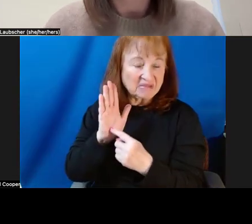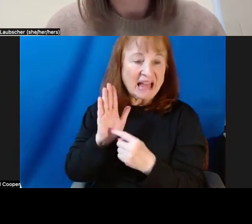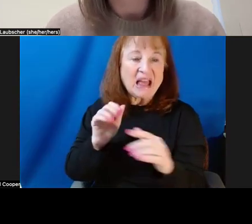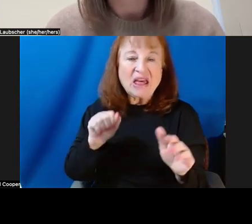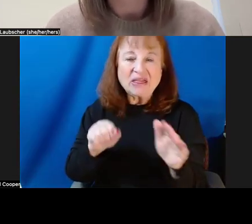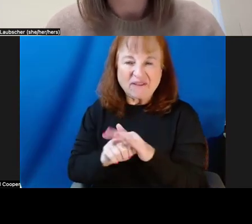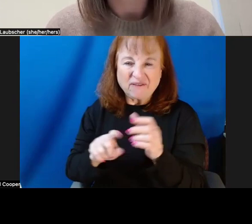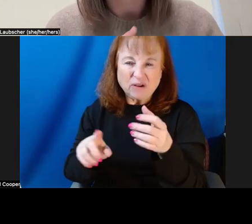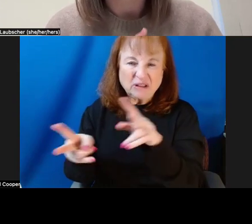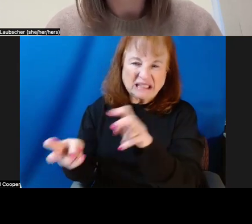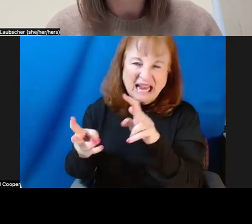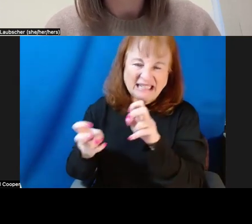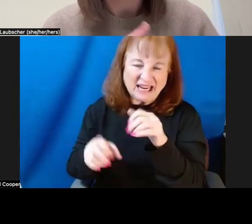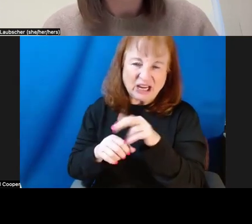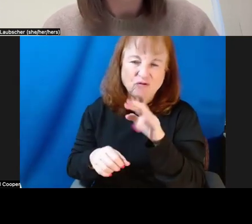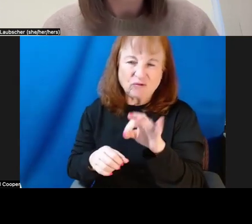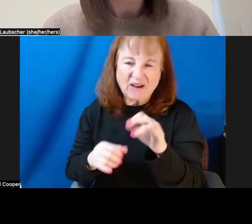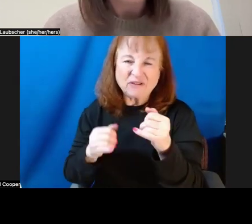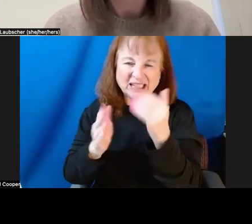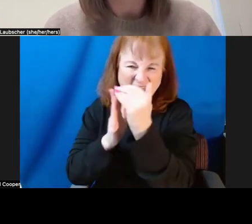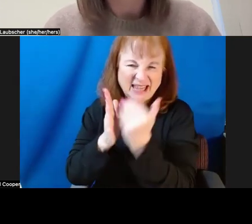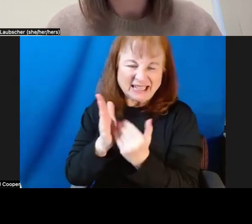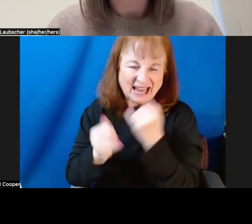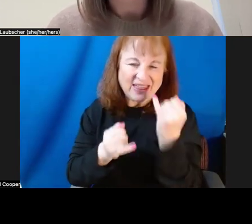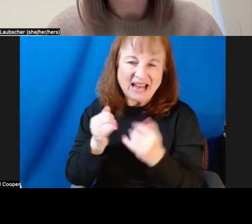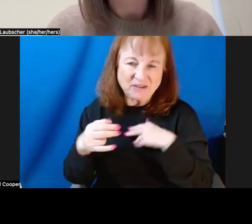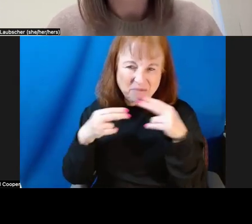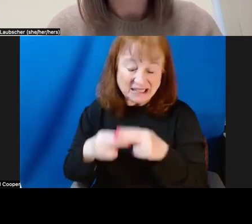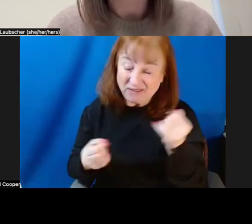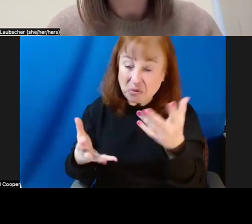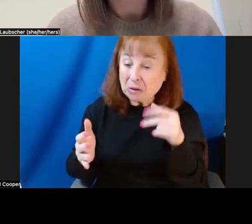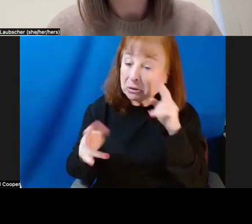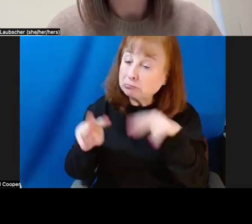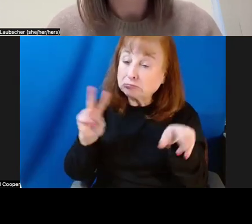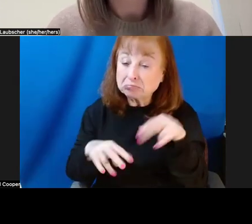are also in the reference list linked at the end of these slides if you'd like to check them out.